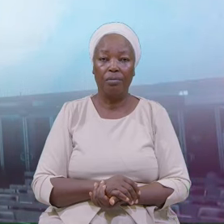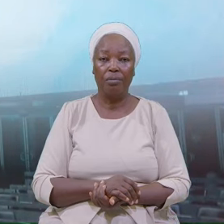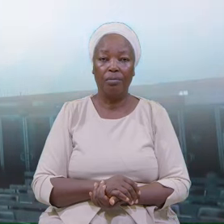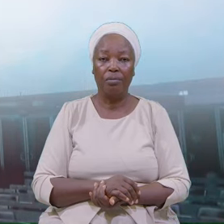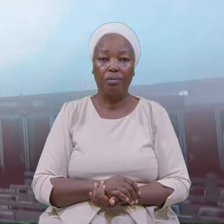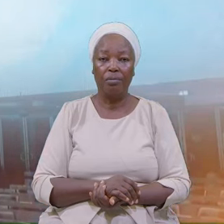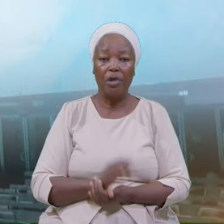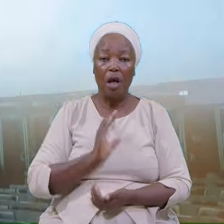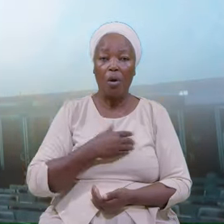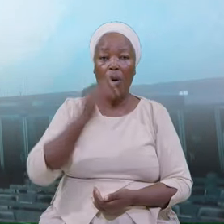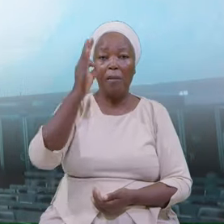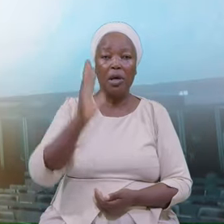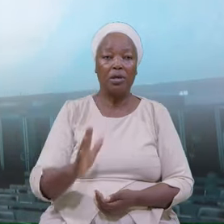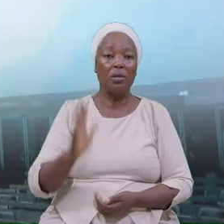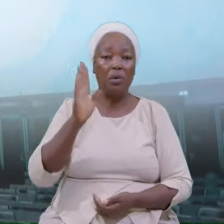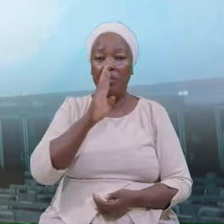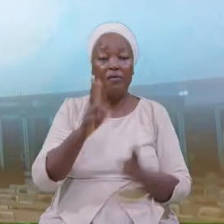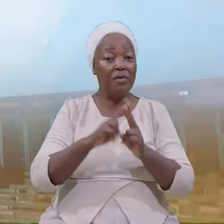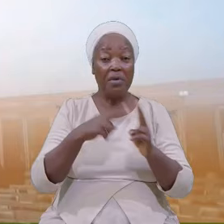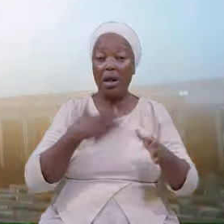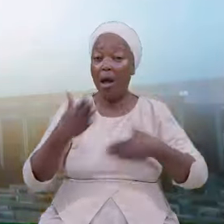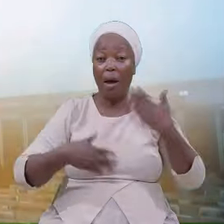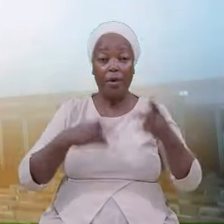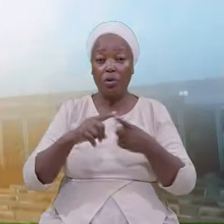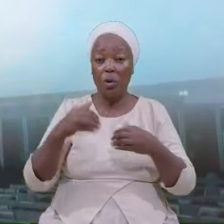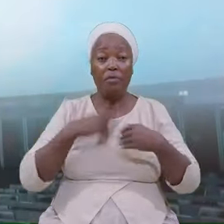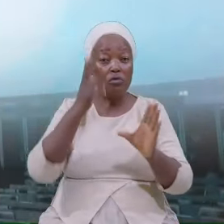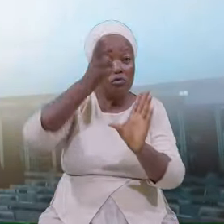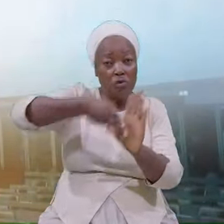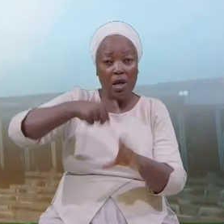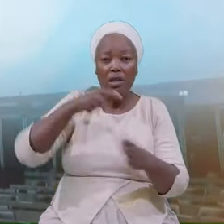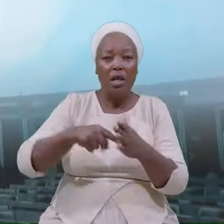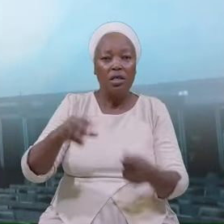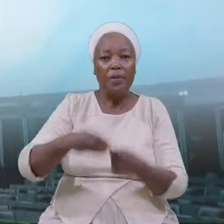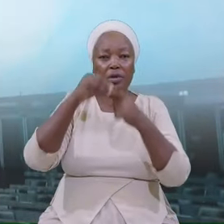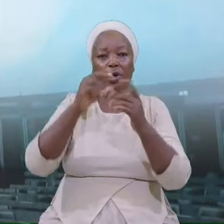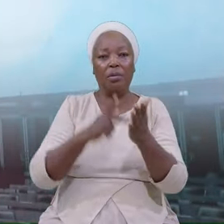Our pastor will be delighted to have you join this special banquet.